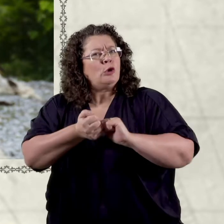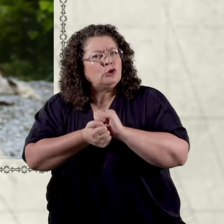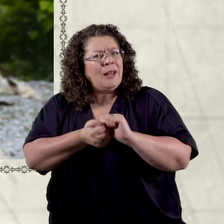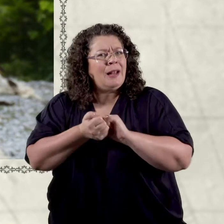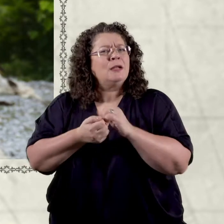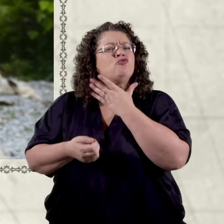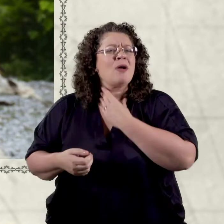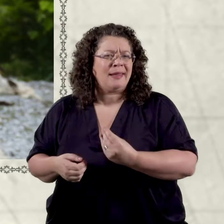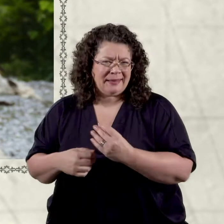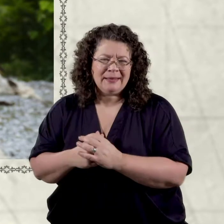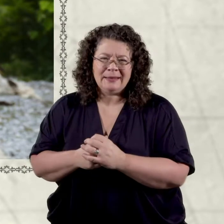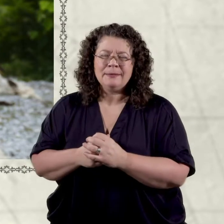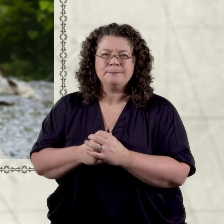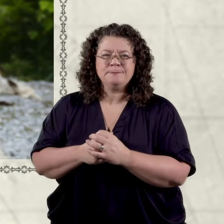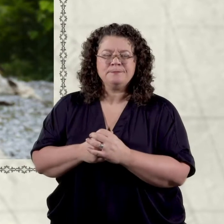washing and drying.